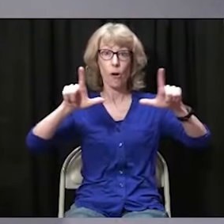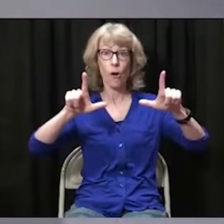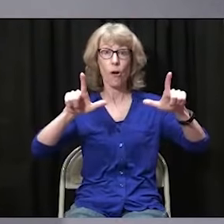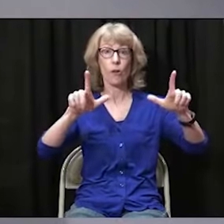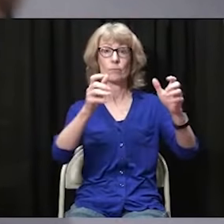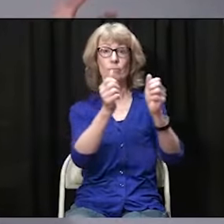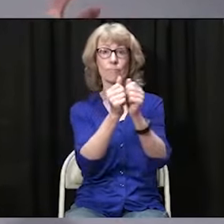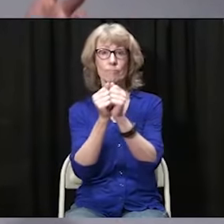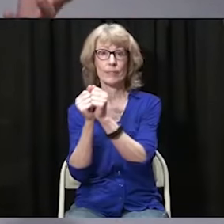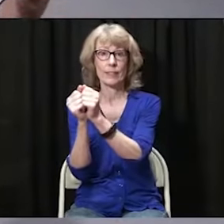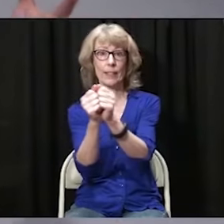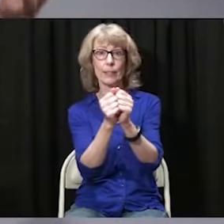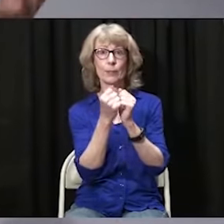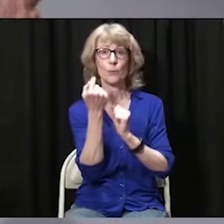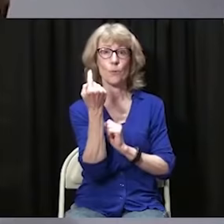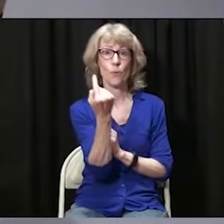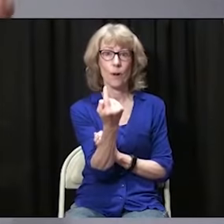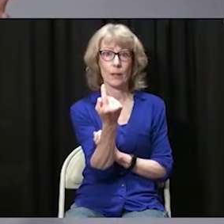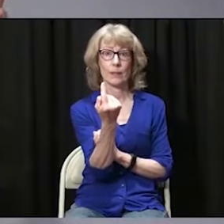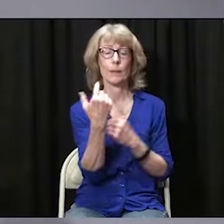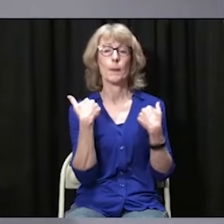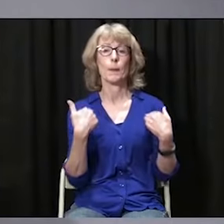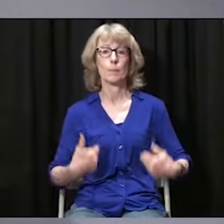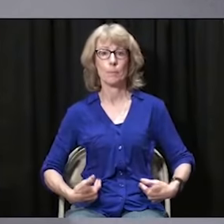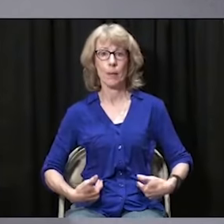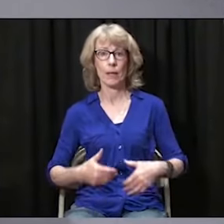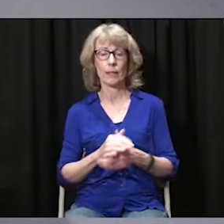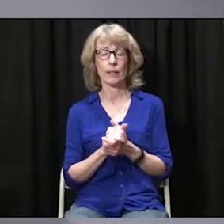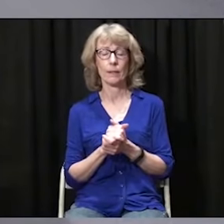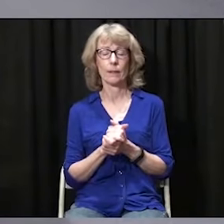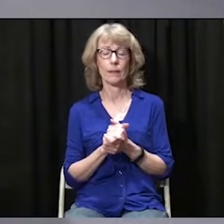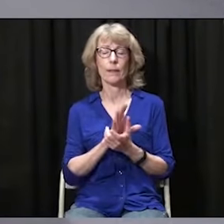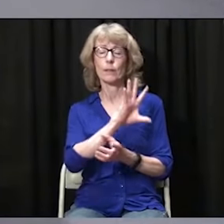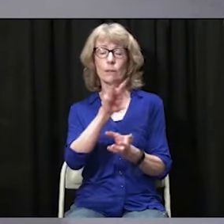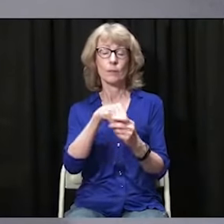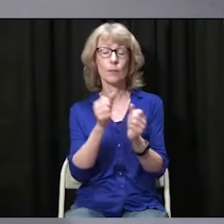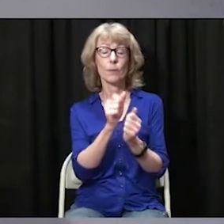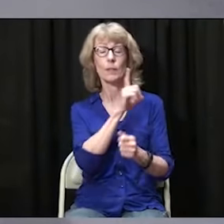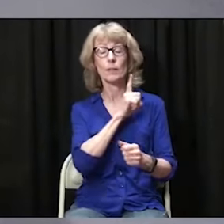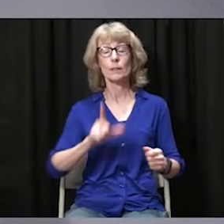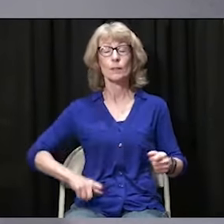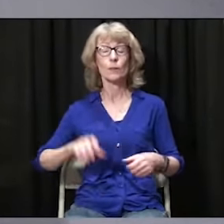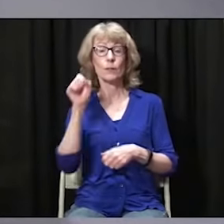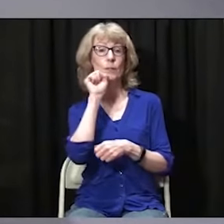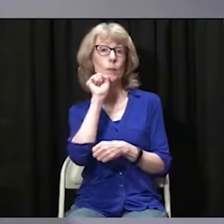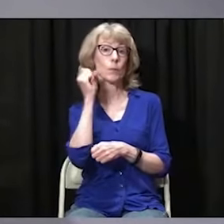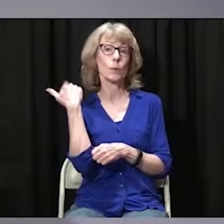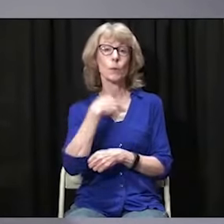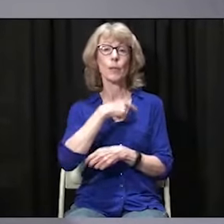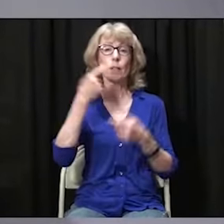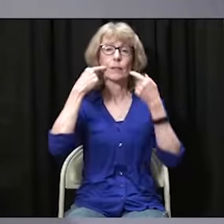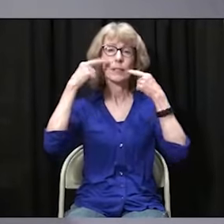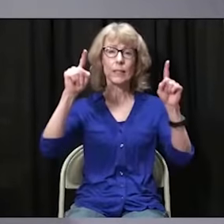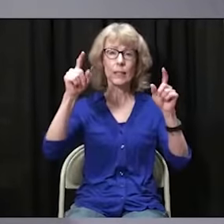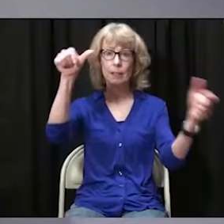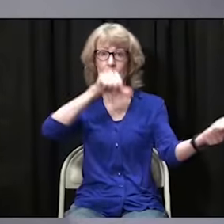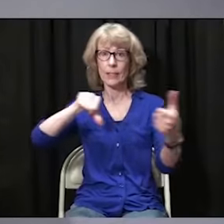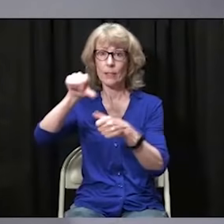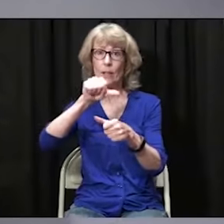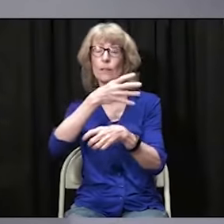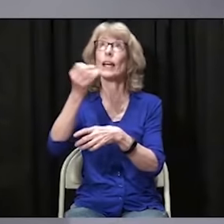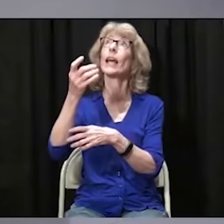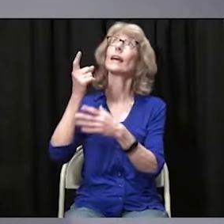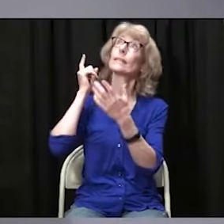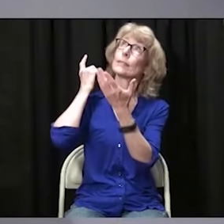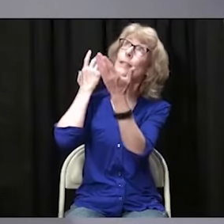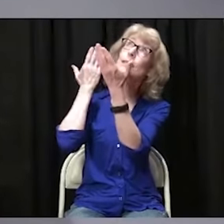different races. But when we take the Lord's Supper, it is our declaration to each other and to the Lord